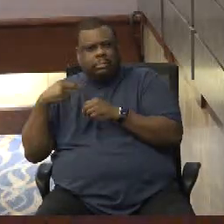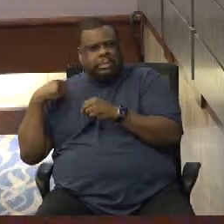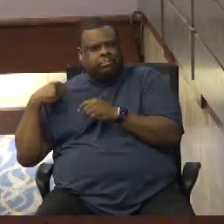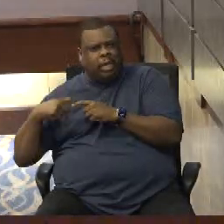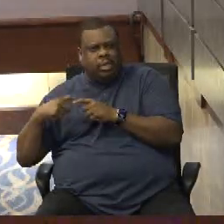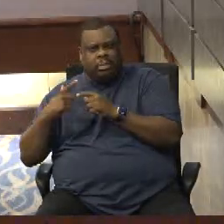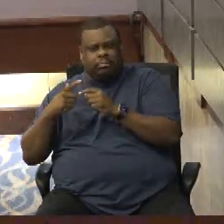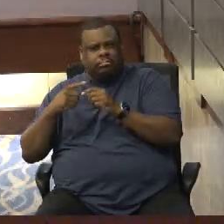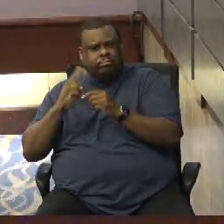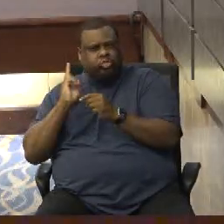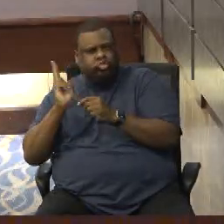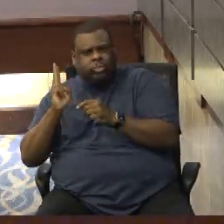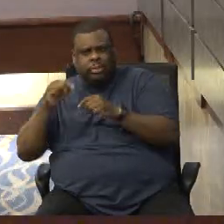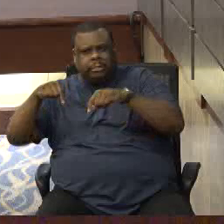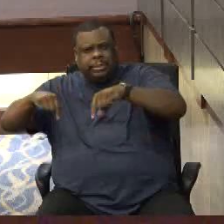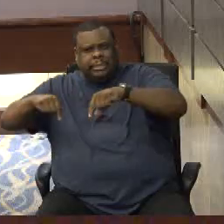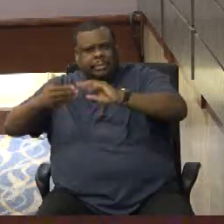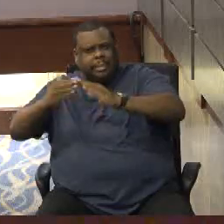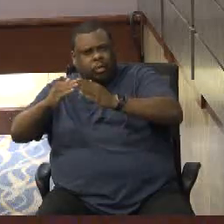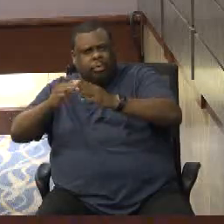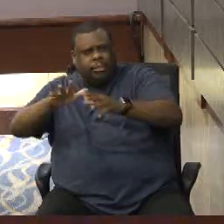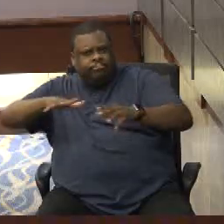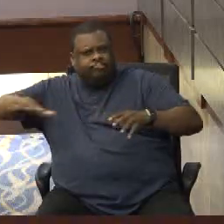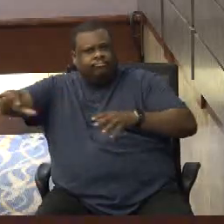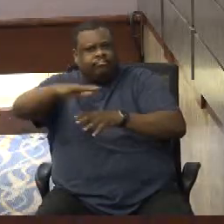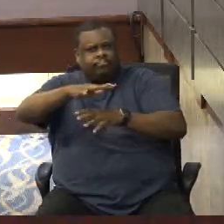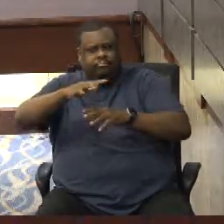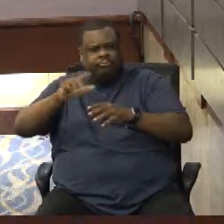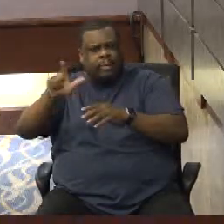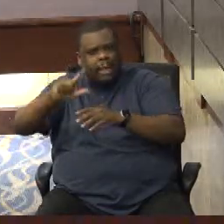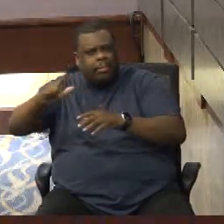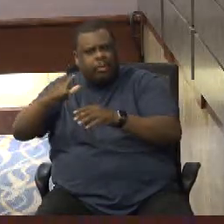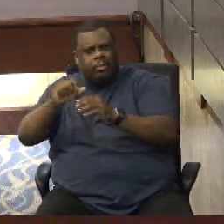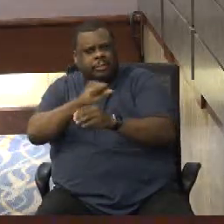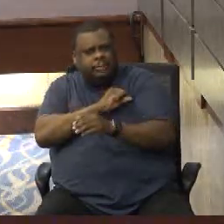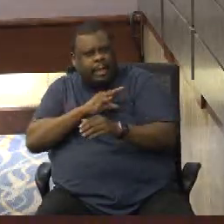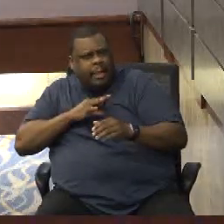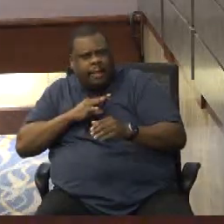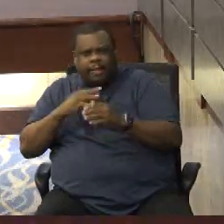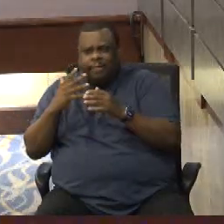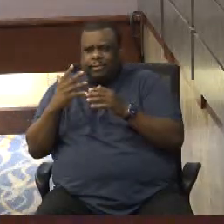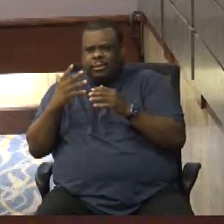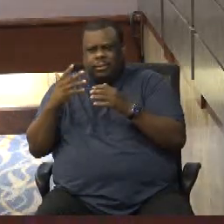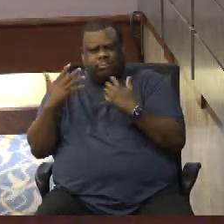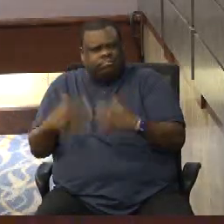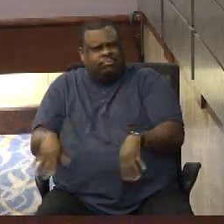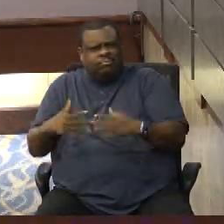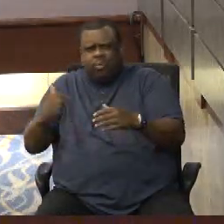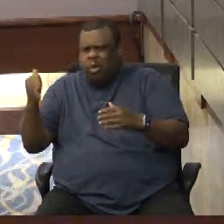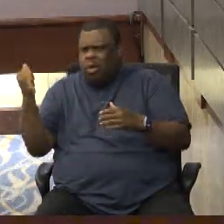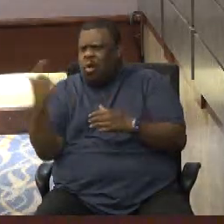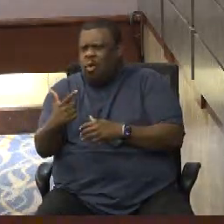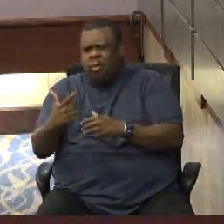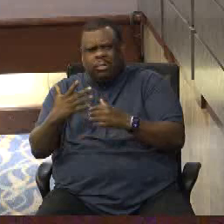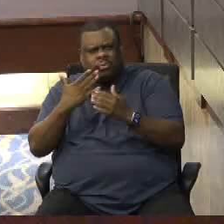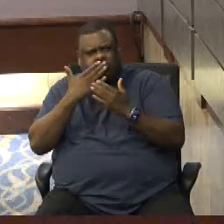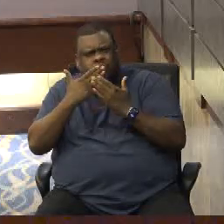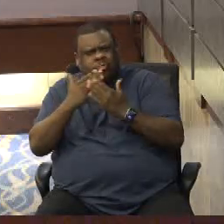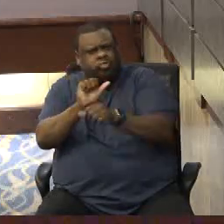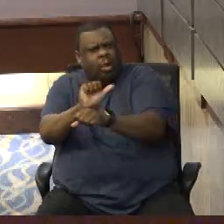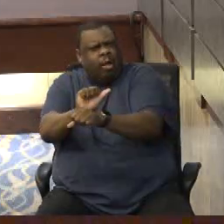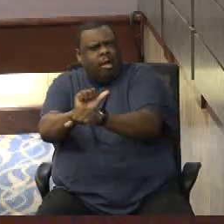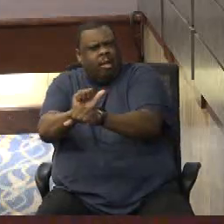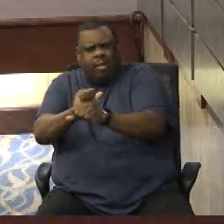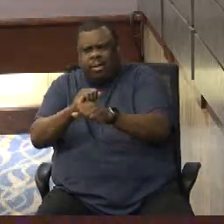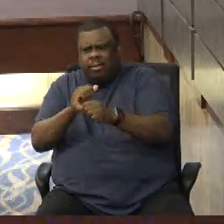this city and this county, and the library staff and Councilmember Rodriguez did such a wonderful job of identifying those